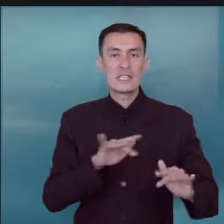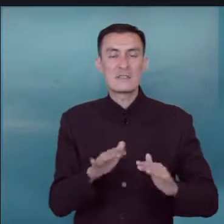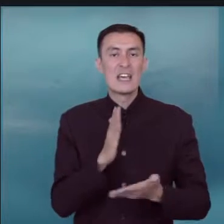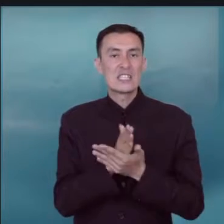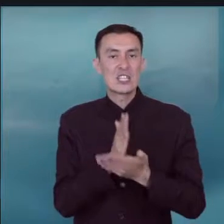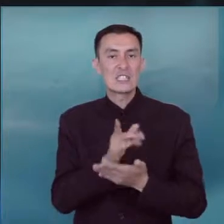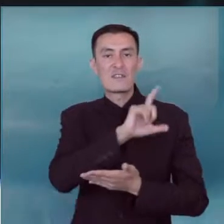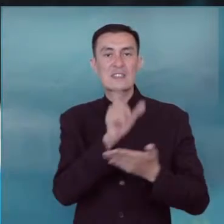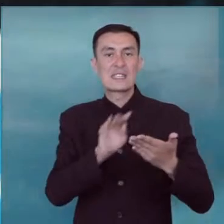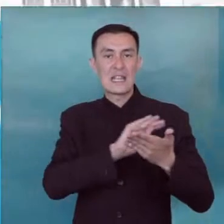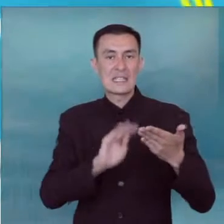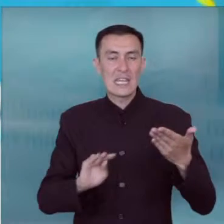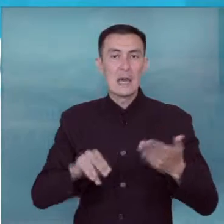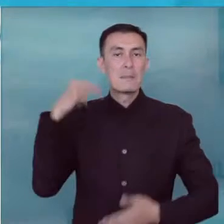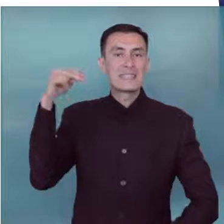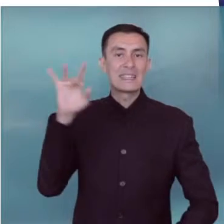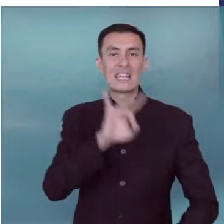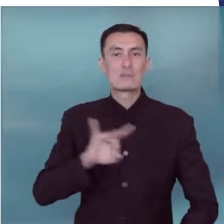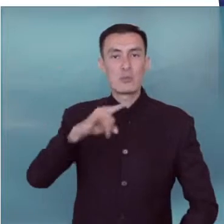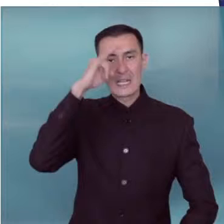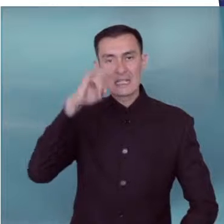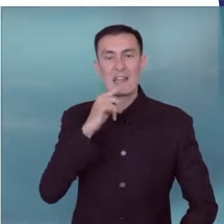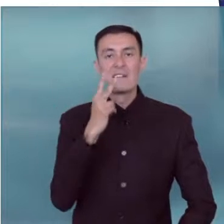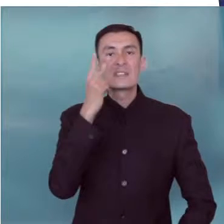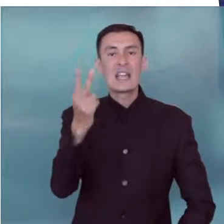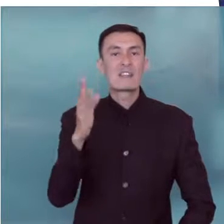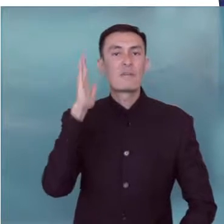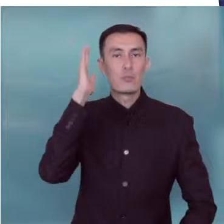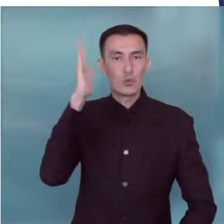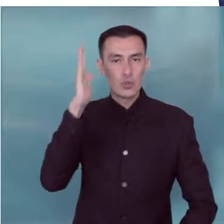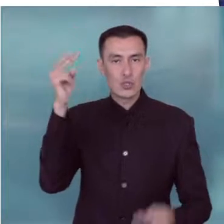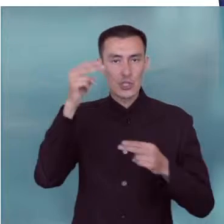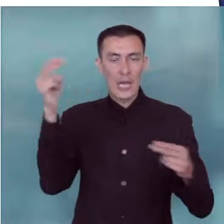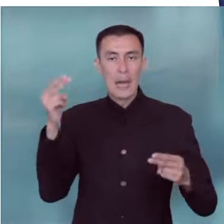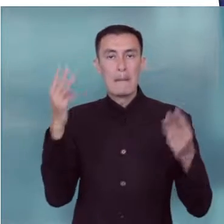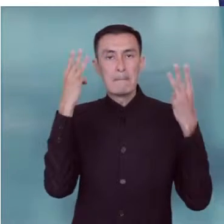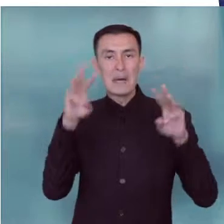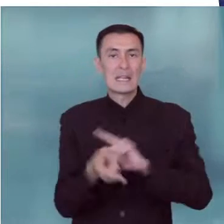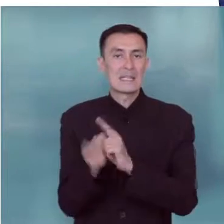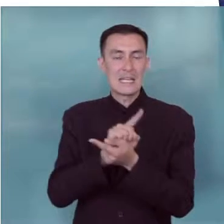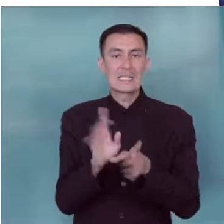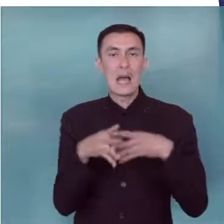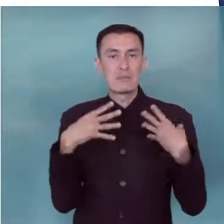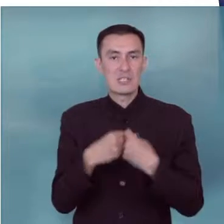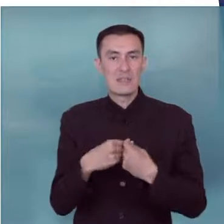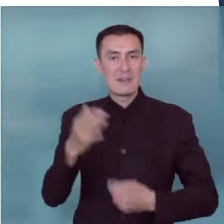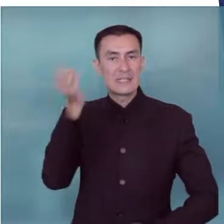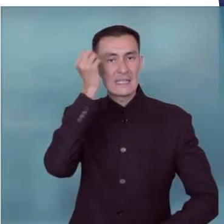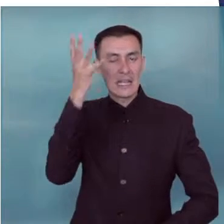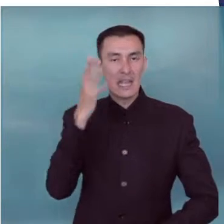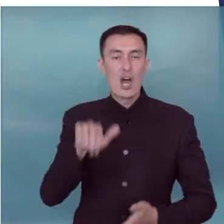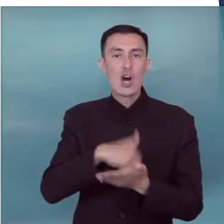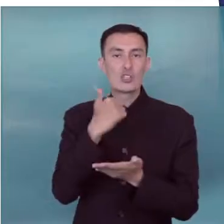A comprehensive answer to this question and concrete guidelines for action are contained in an article written by the President of the Republic of